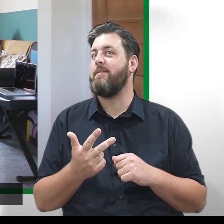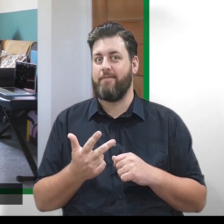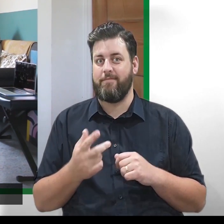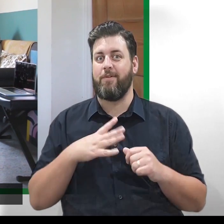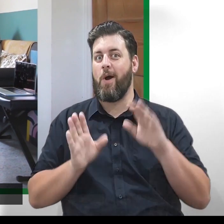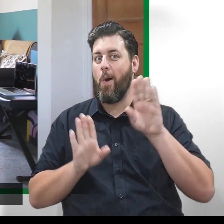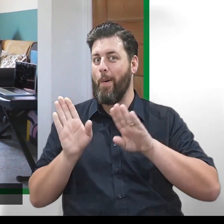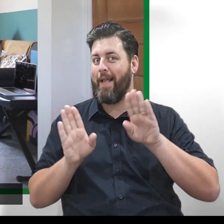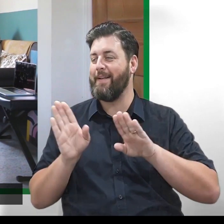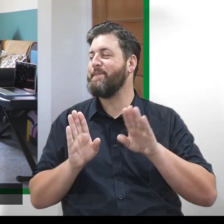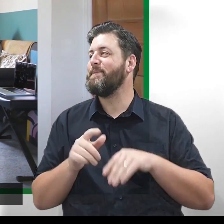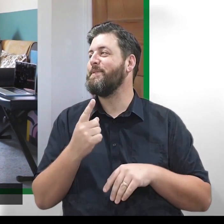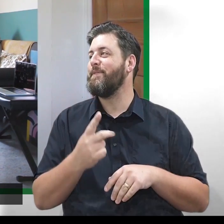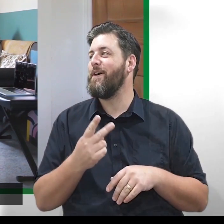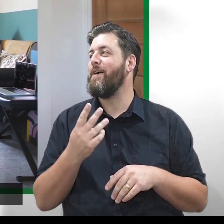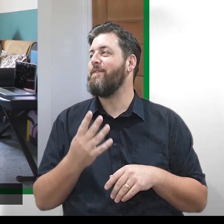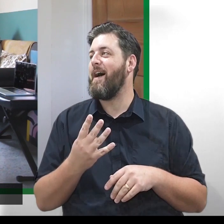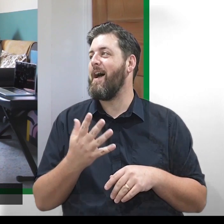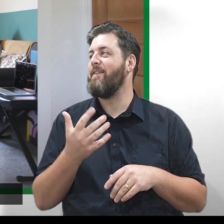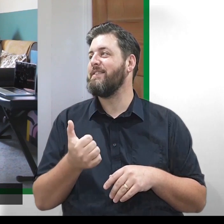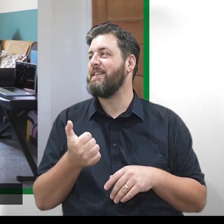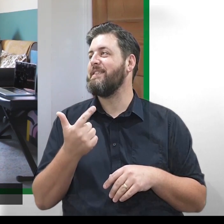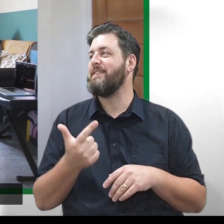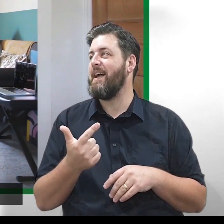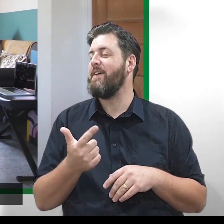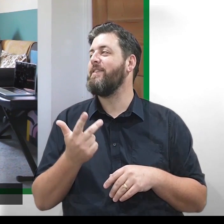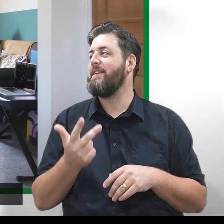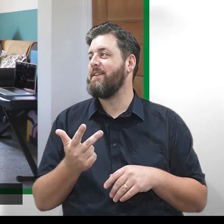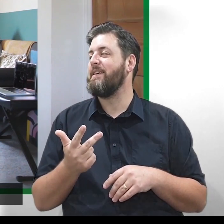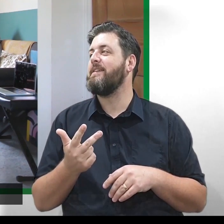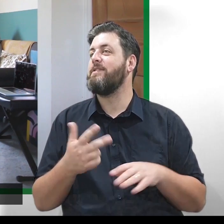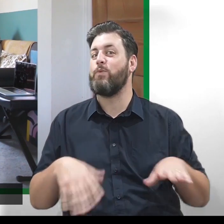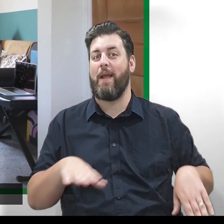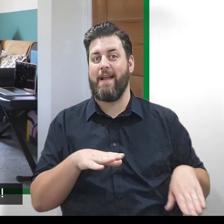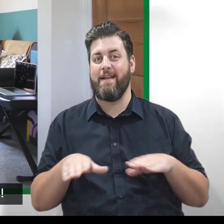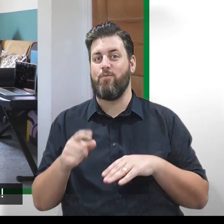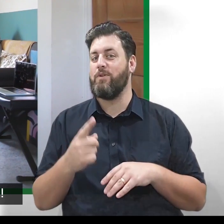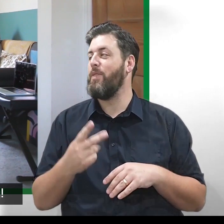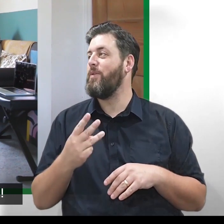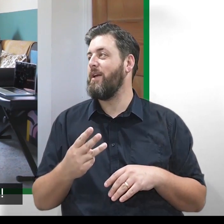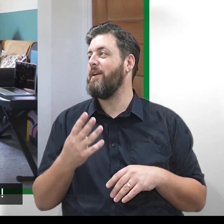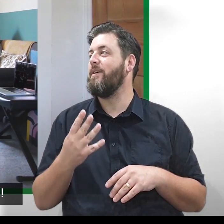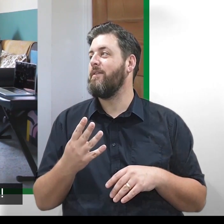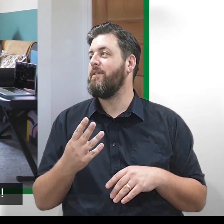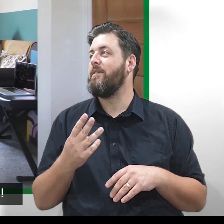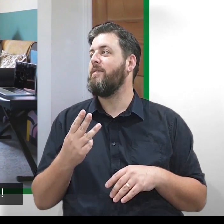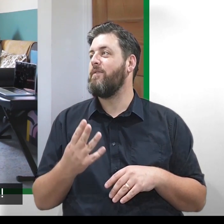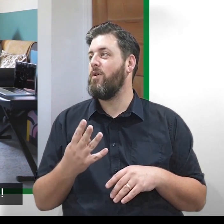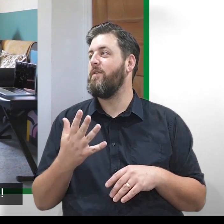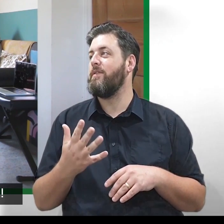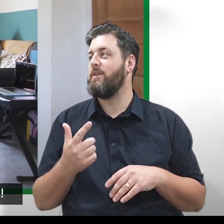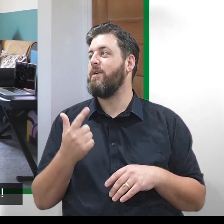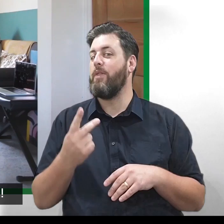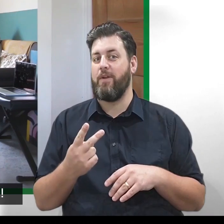6, 7, goalkeeper. 1, 2, 3, 4, 5, 6, 7, swing. 1, hug,